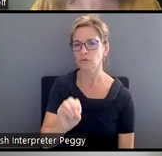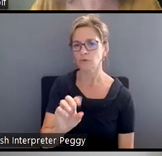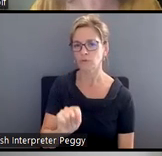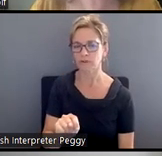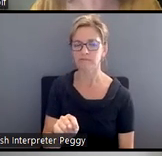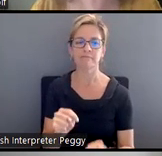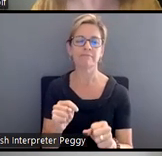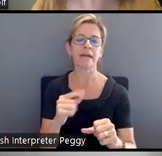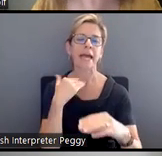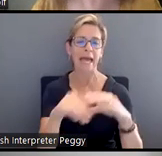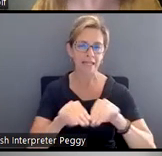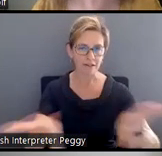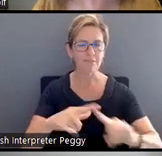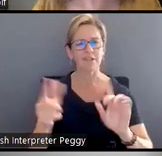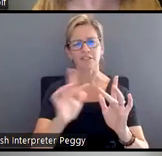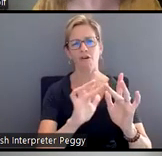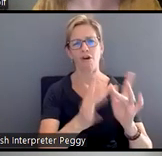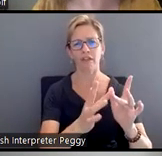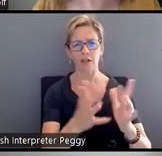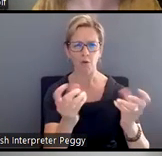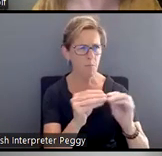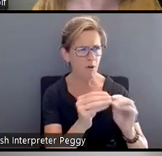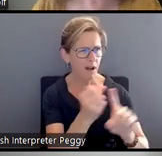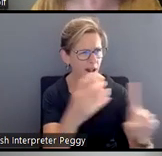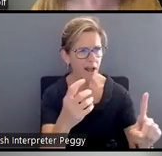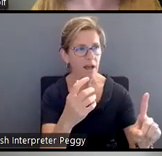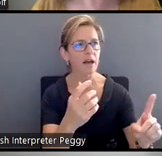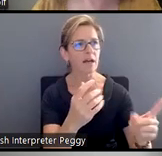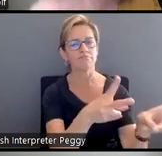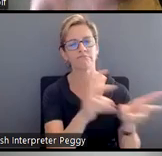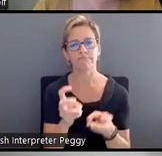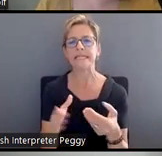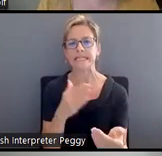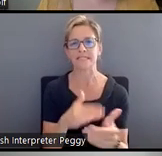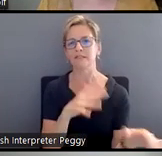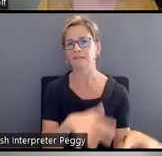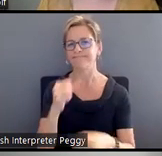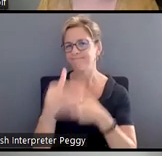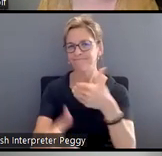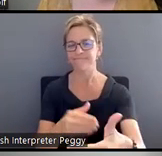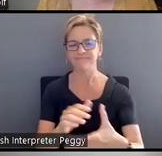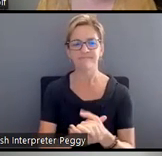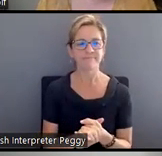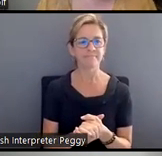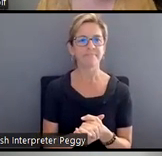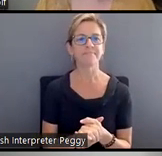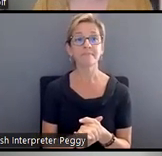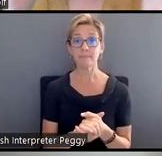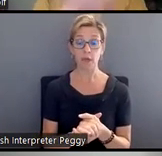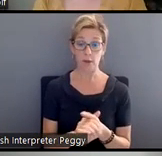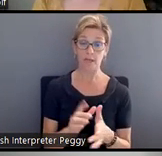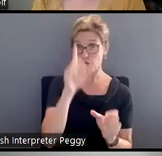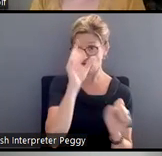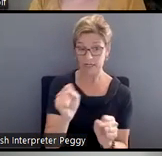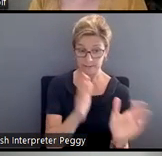online. It's pretty easy to do once you figure that out. Okay, we're going to talk about building your plan now. You're going to put it